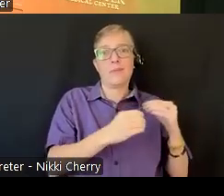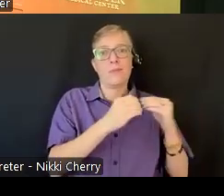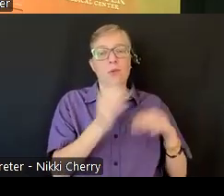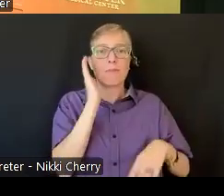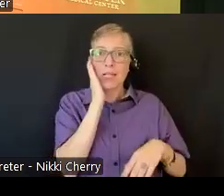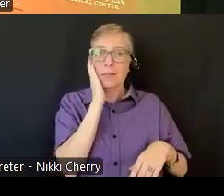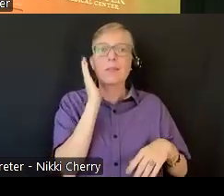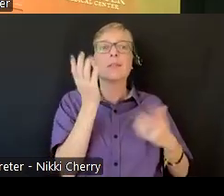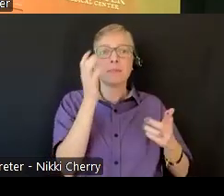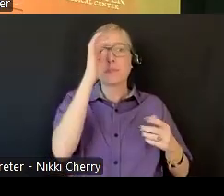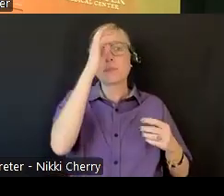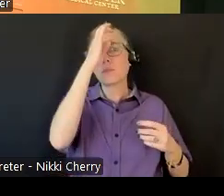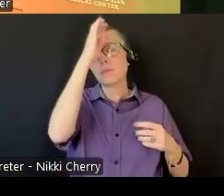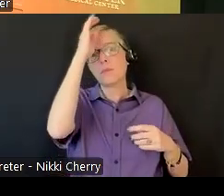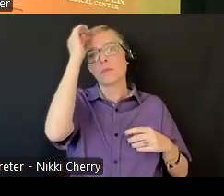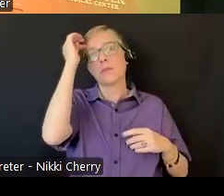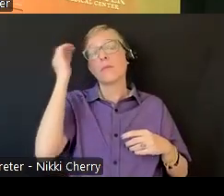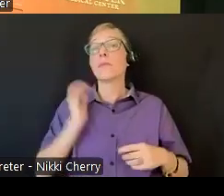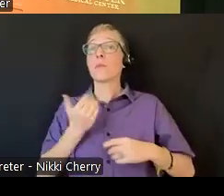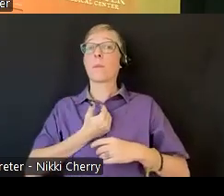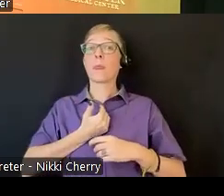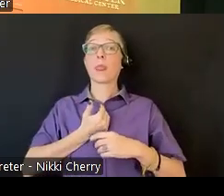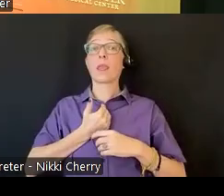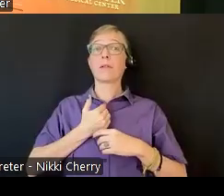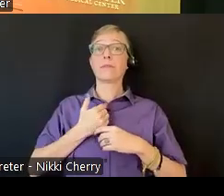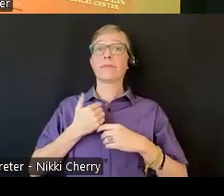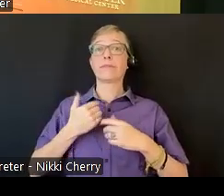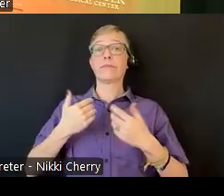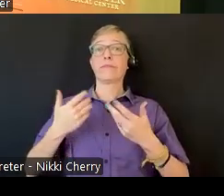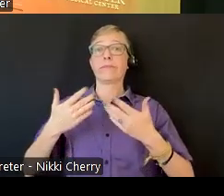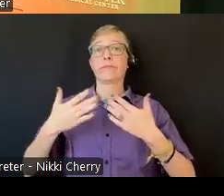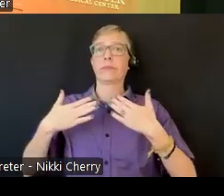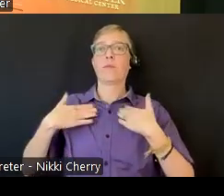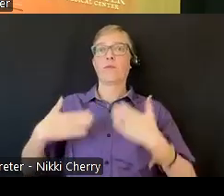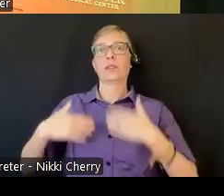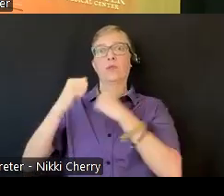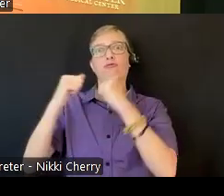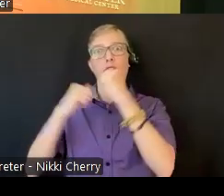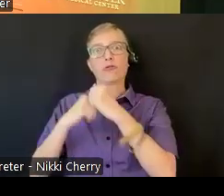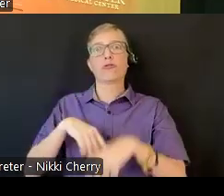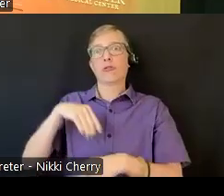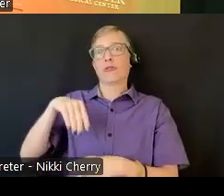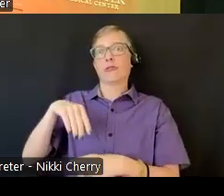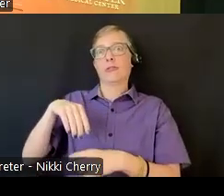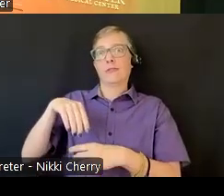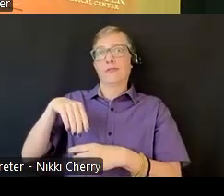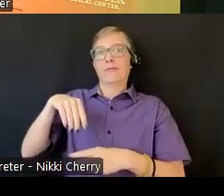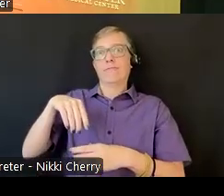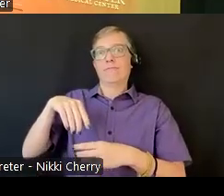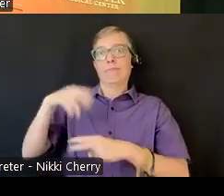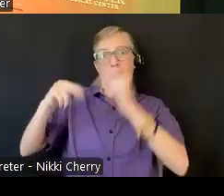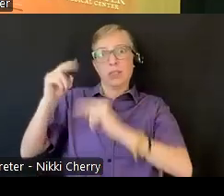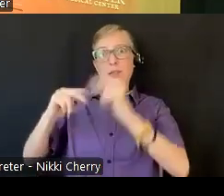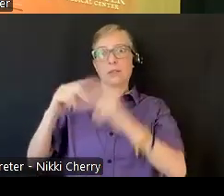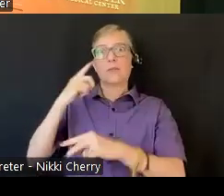to work on our overall physical structure inpatient-wise and look for ways to improve our